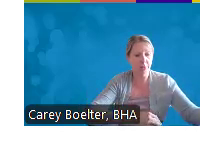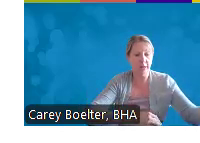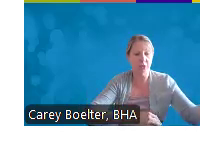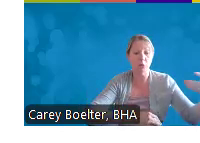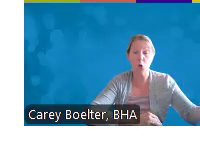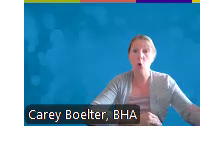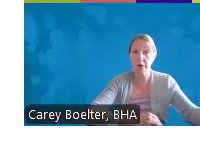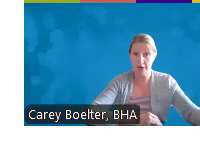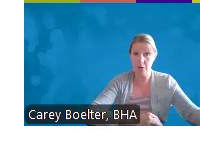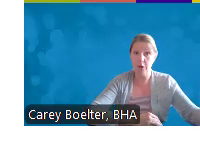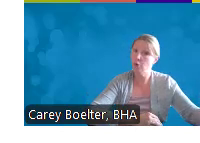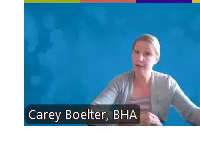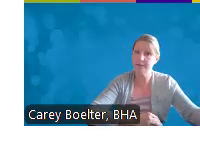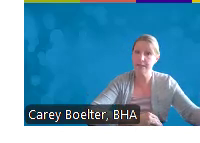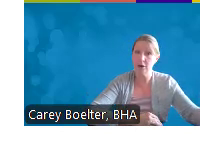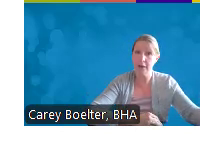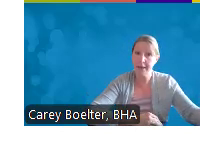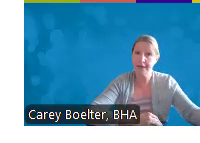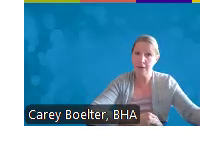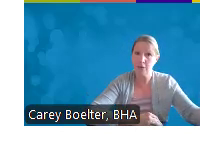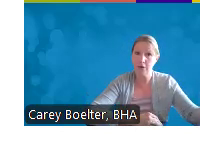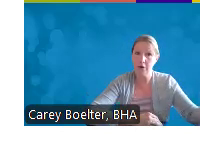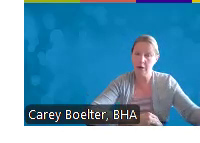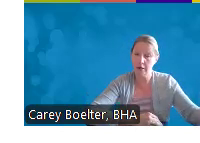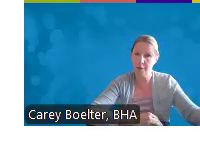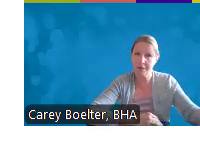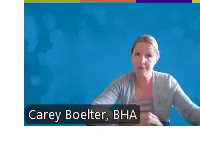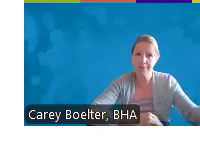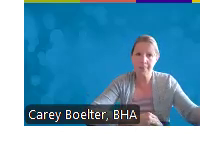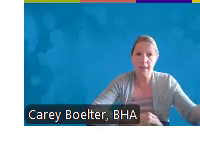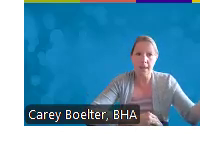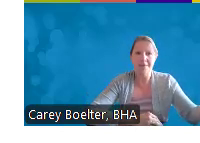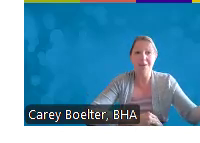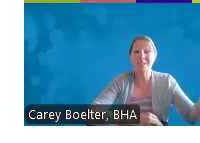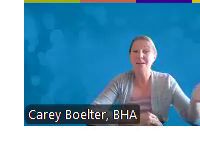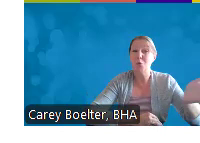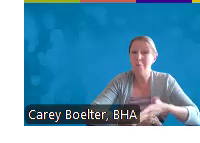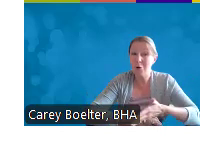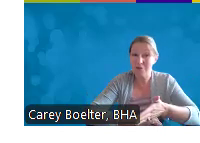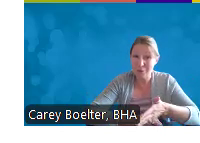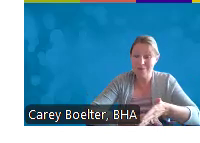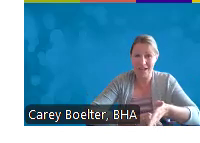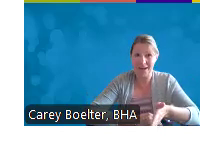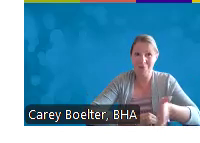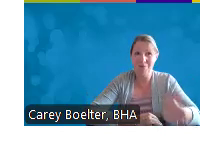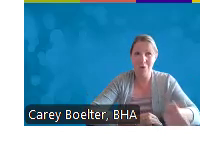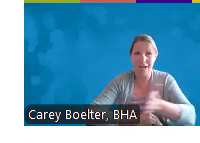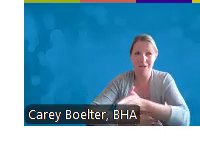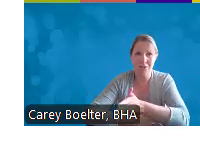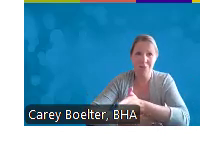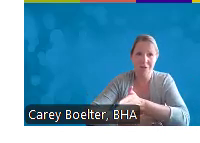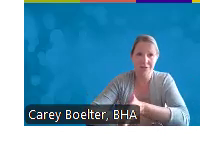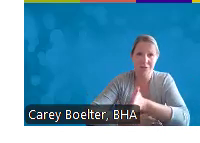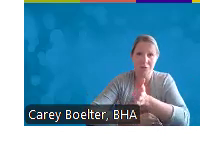matter expert actually recorded what you can see online now on our LMS. And then we did one more review of that